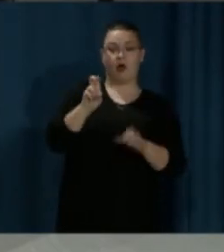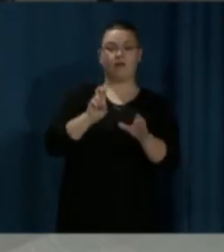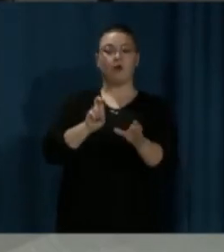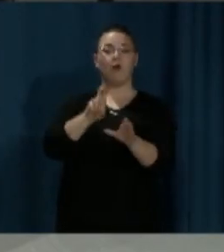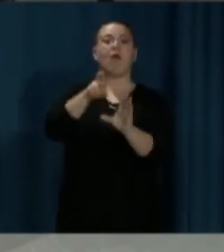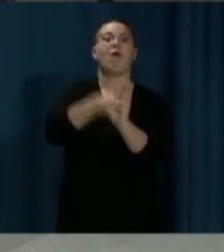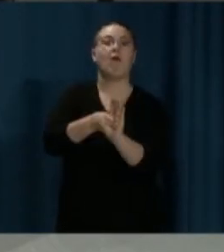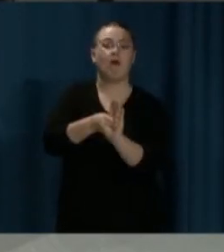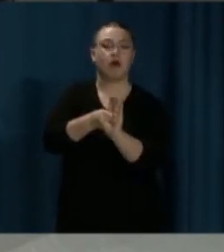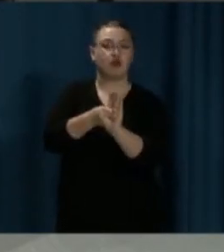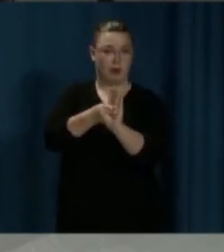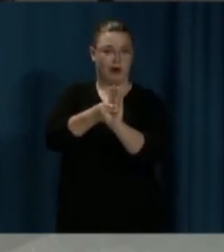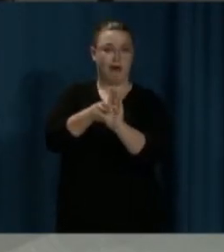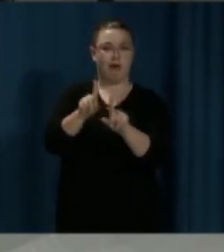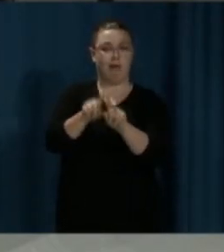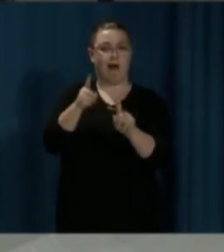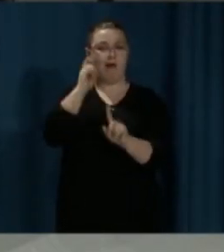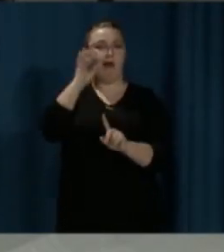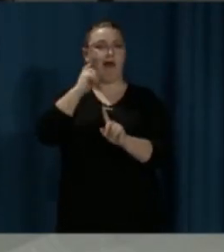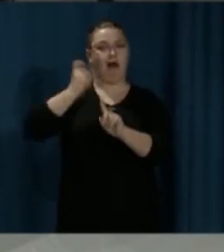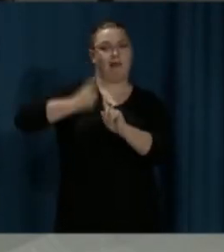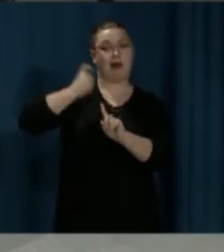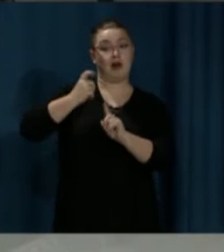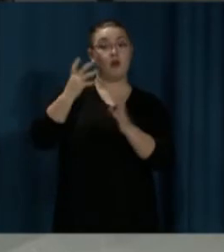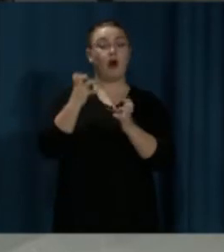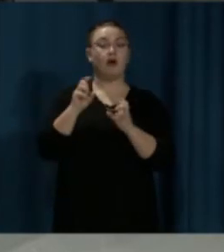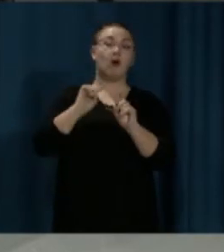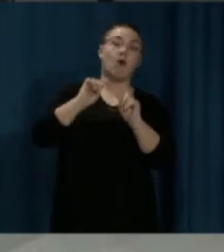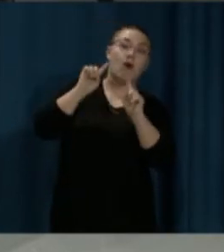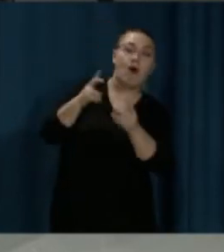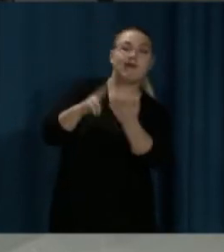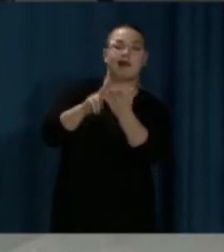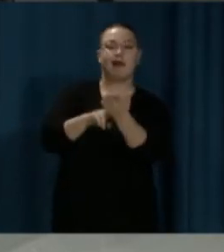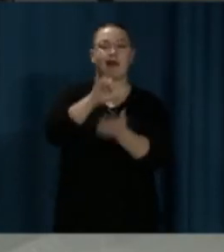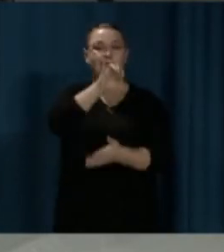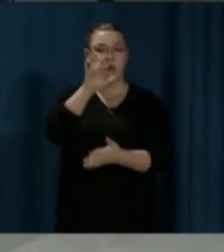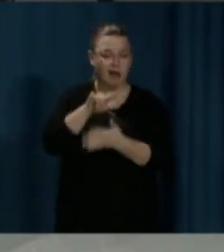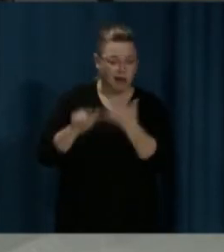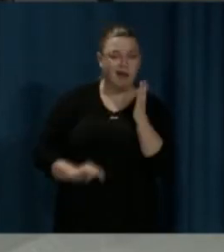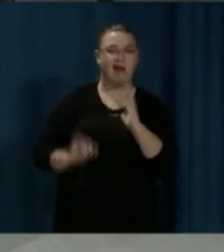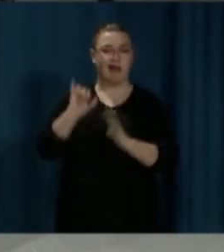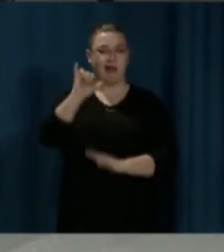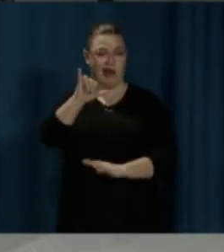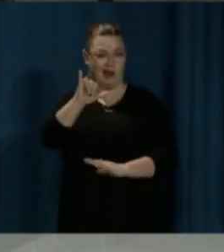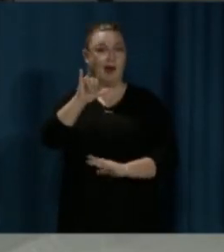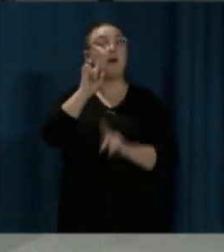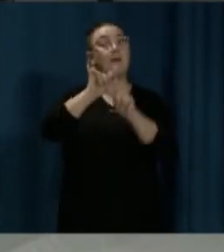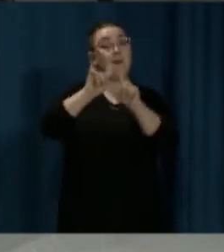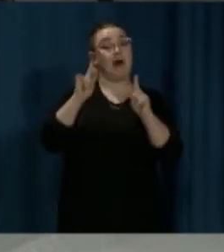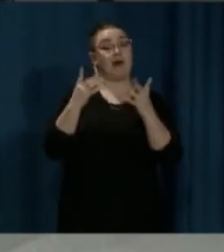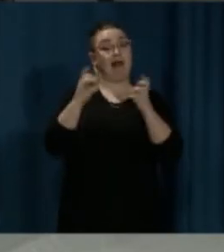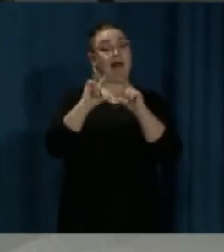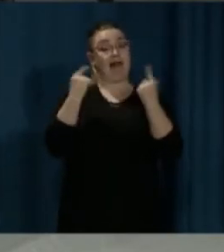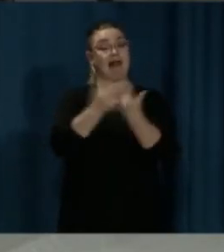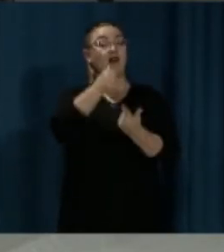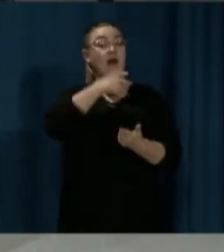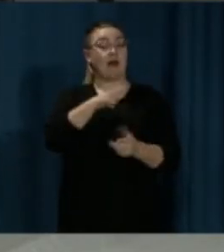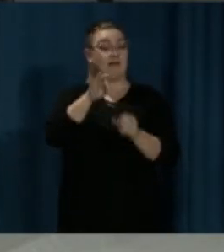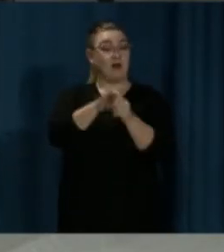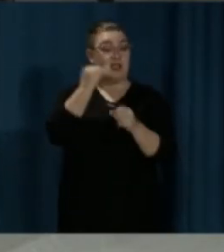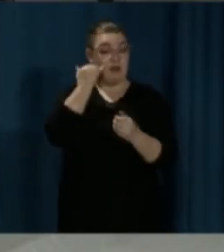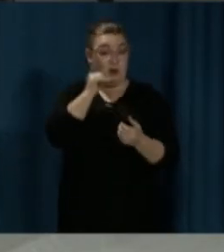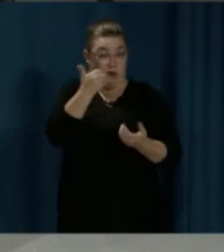Ohio currently we would need to opt in to becoming registered voters, and the League of Women Voters is happy to help you to do that, for